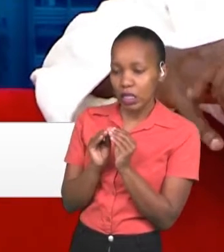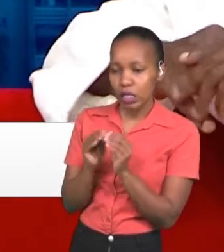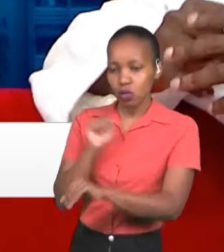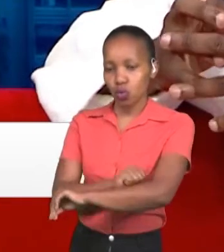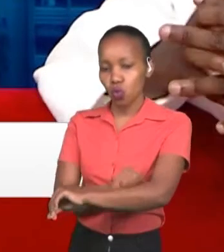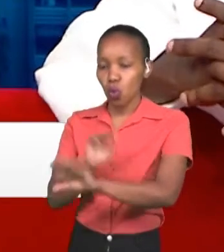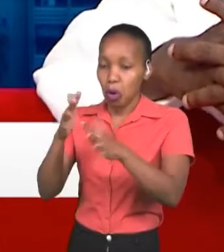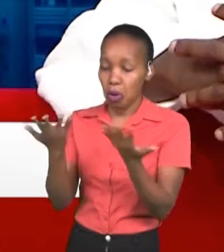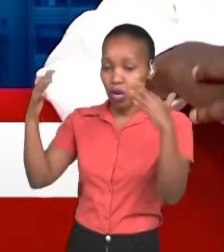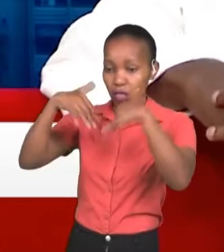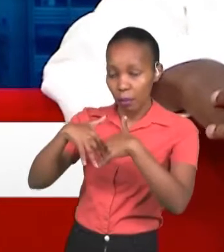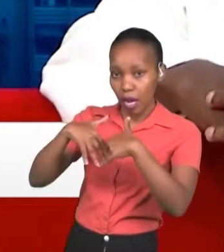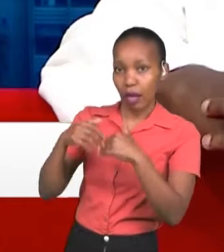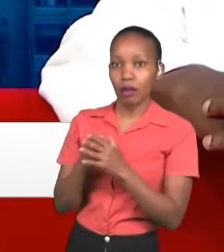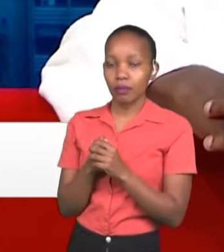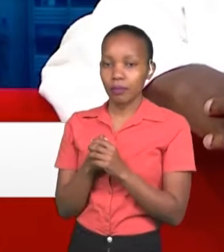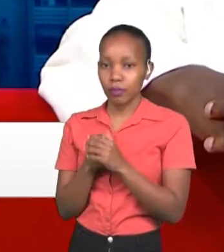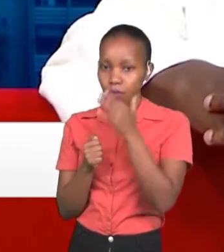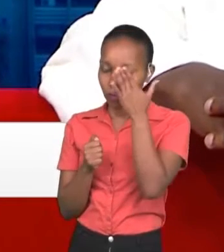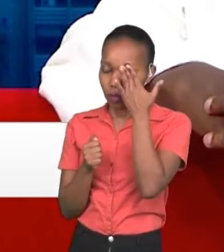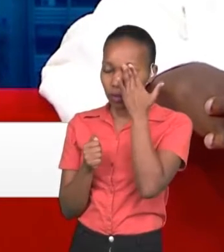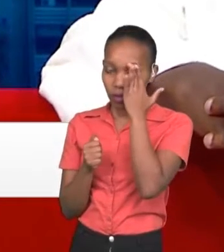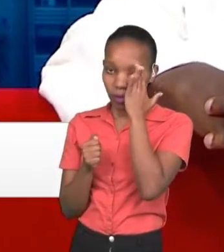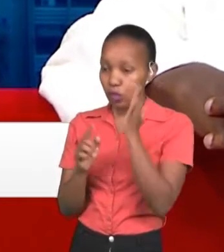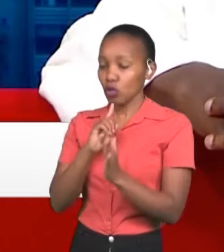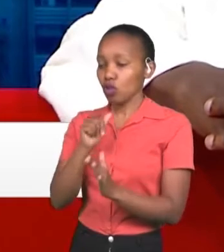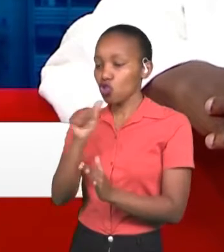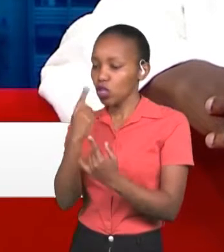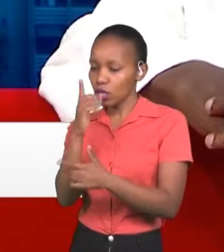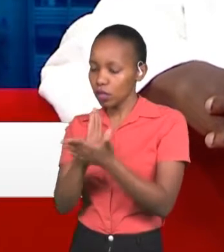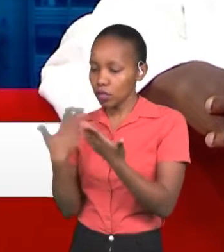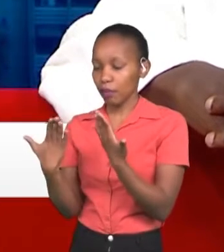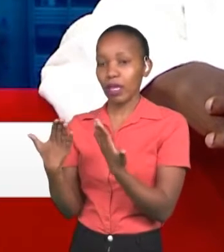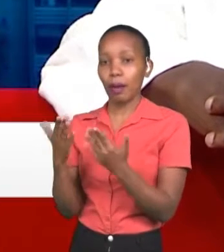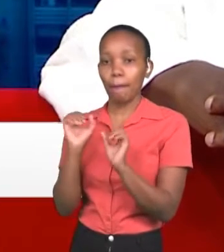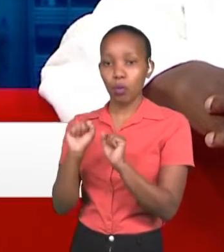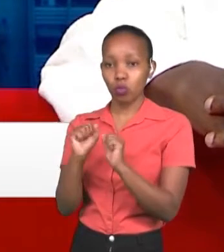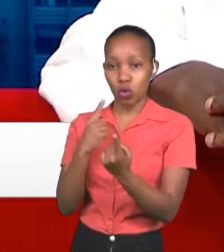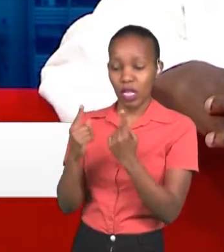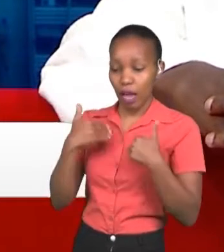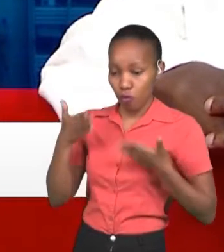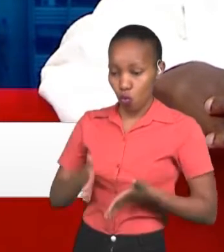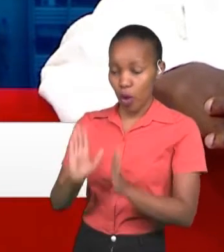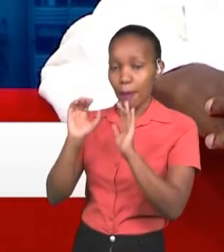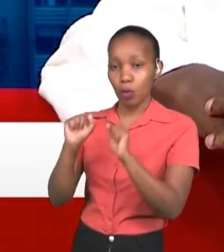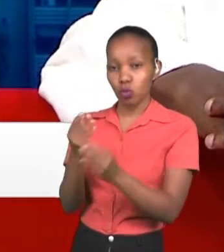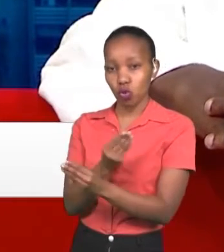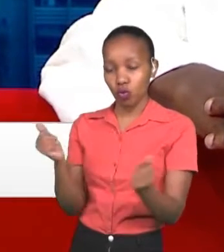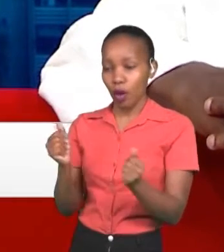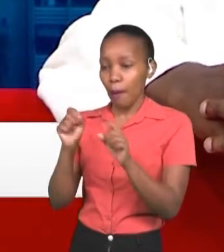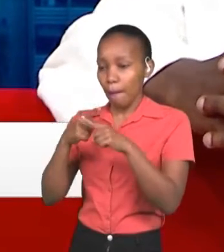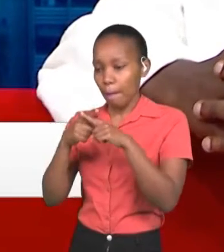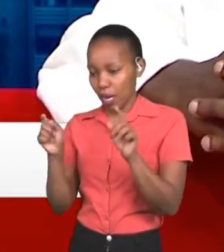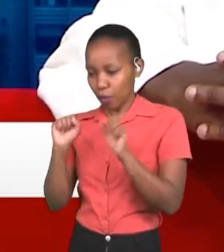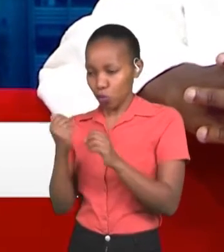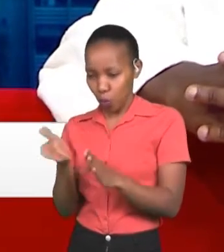fellowship. Mm-hmm. So it is not something that I can pinpoint and say there's a way we can deal with it, mm-hmm. but we can go back and look